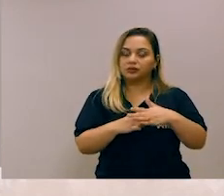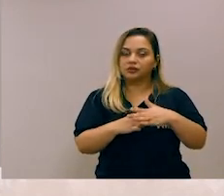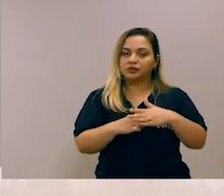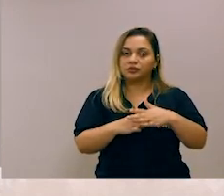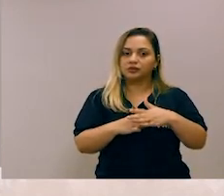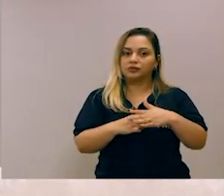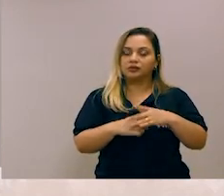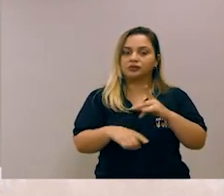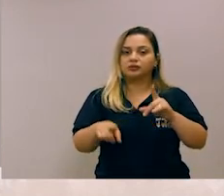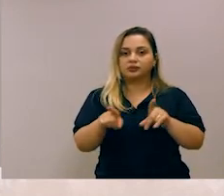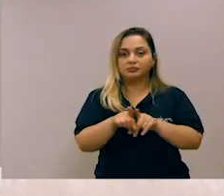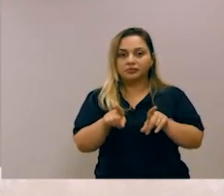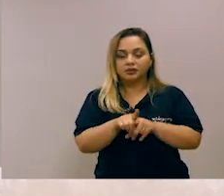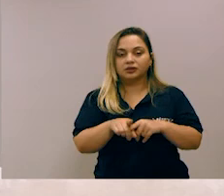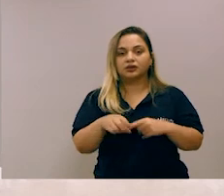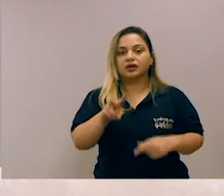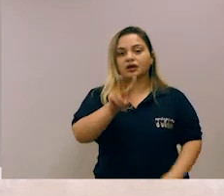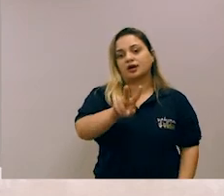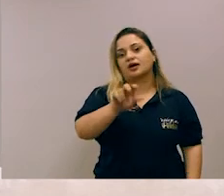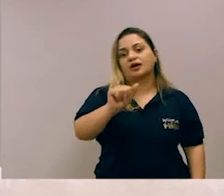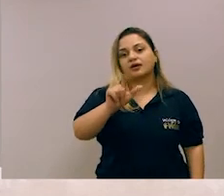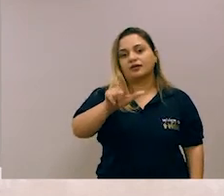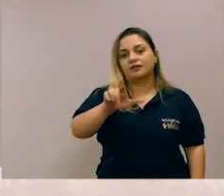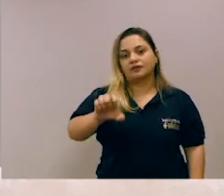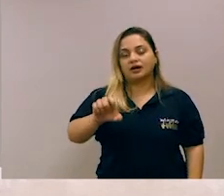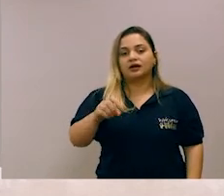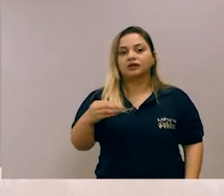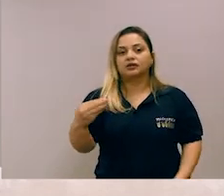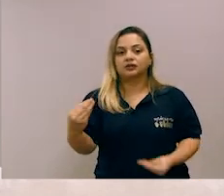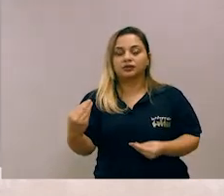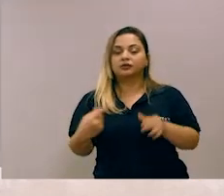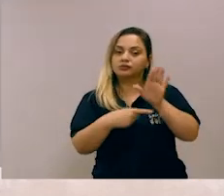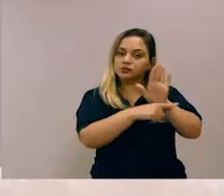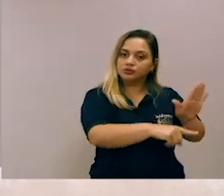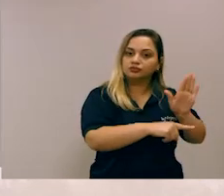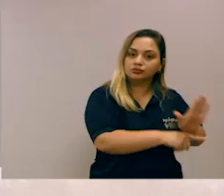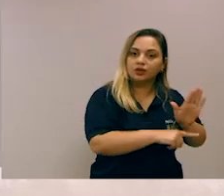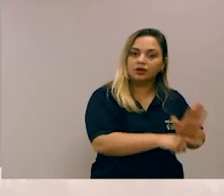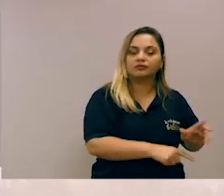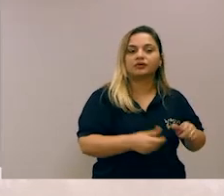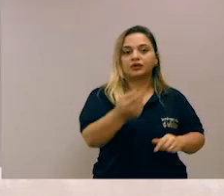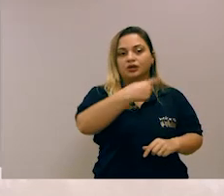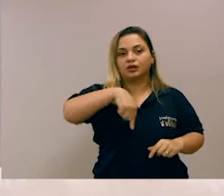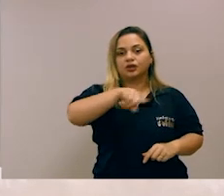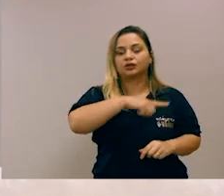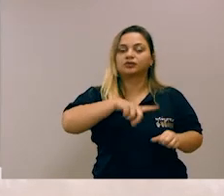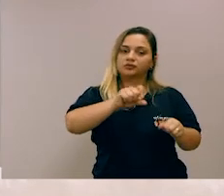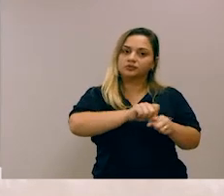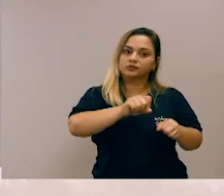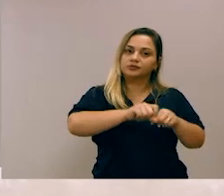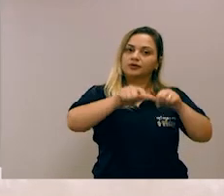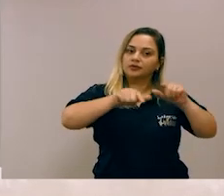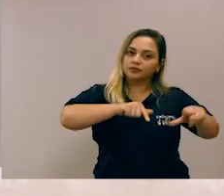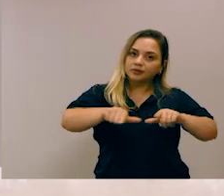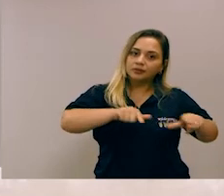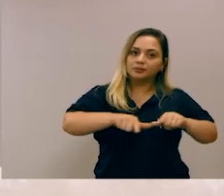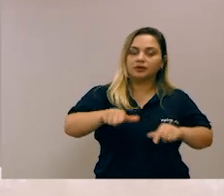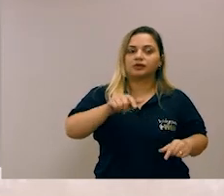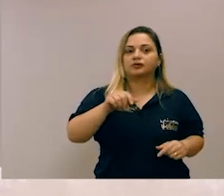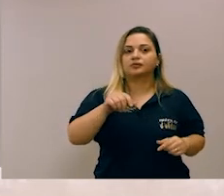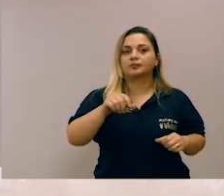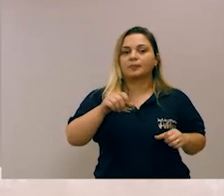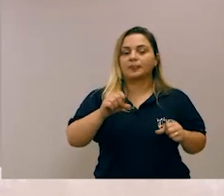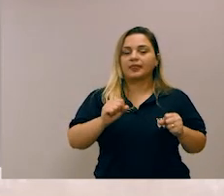there is a company responsible for this machinery. And so Vale, the company, would offer us the machinery and we would use